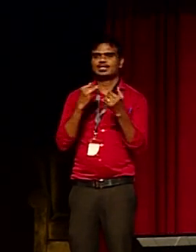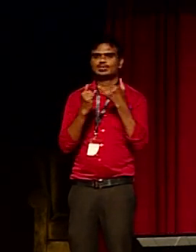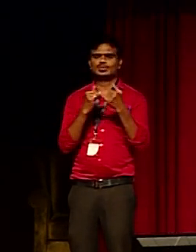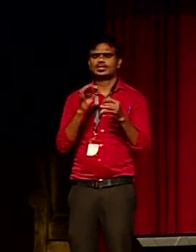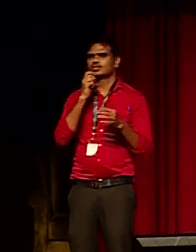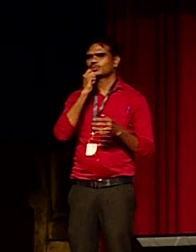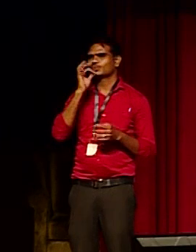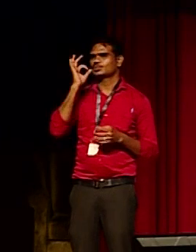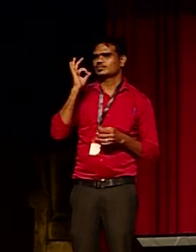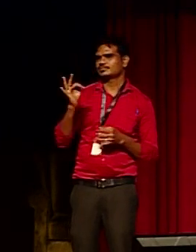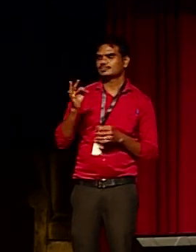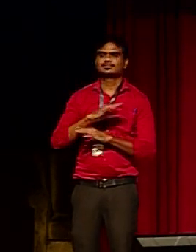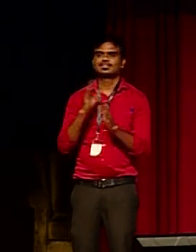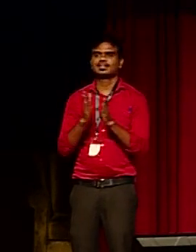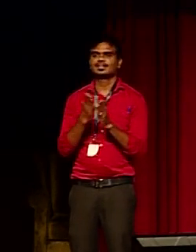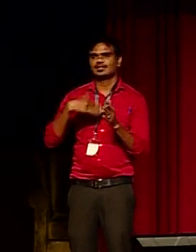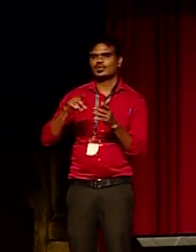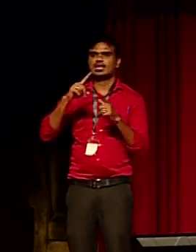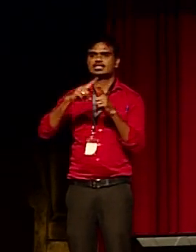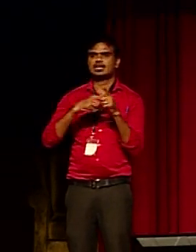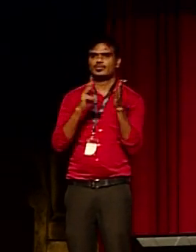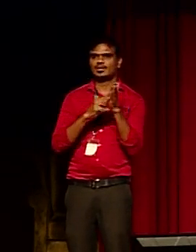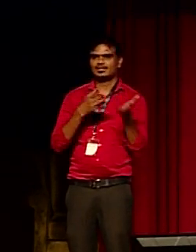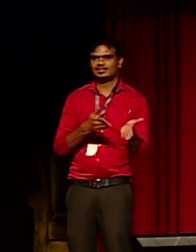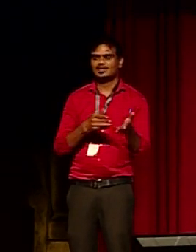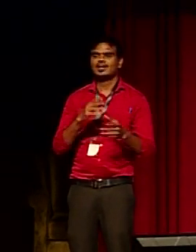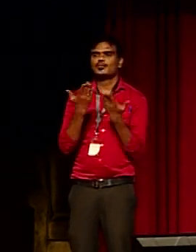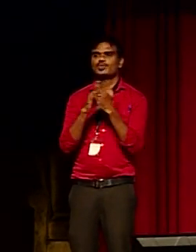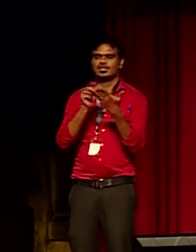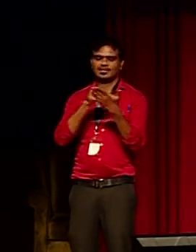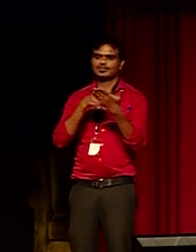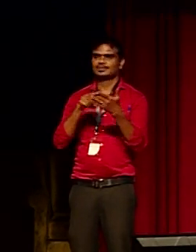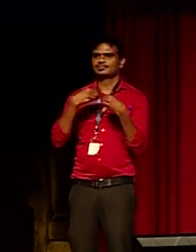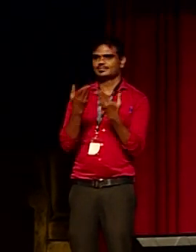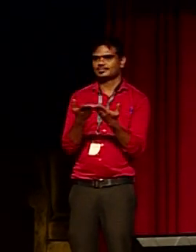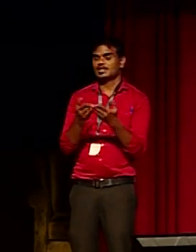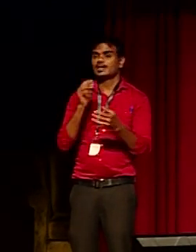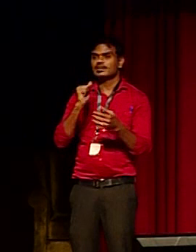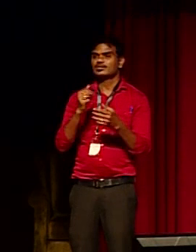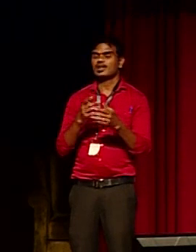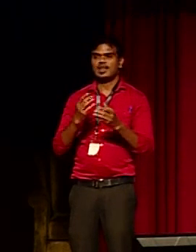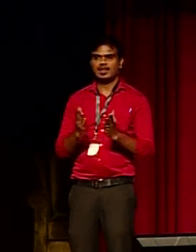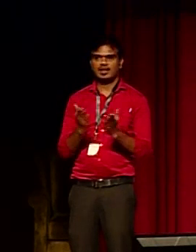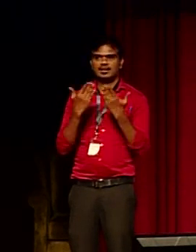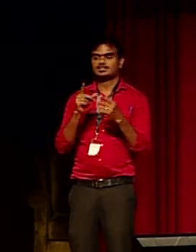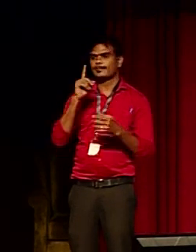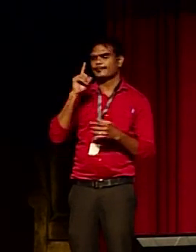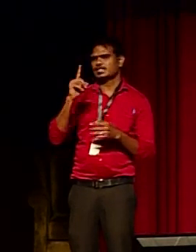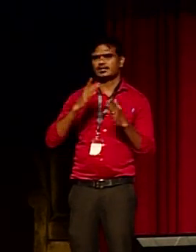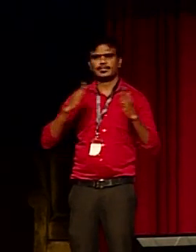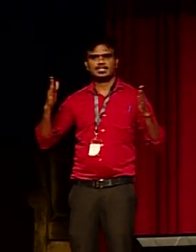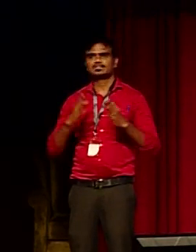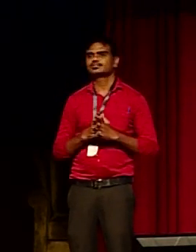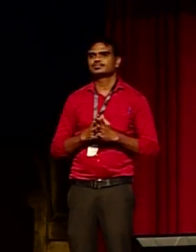so interesting that John Mullen and Douglas wrote a book on her, which was launched in one of the